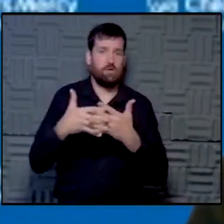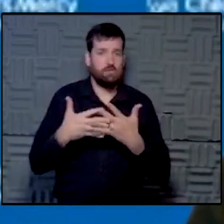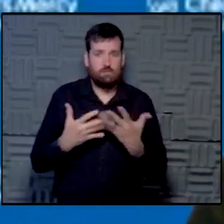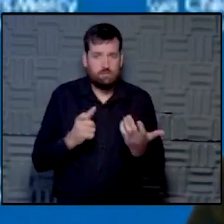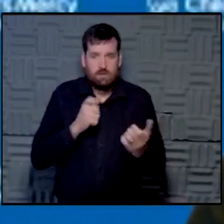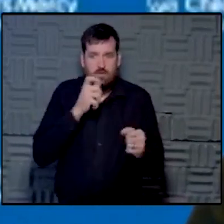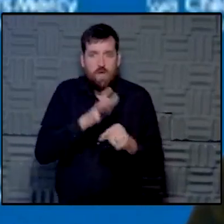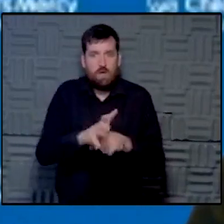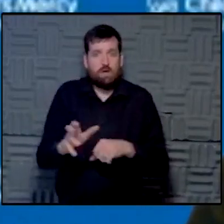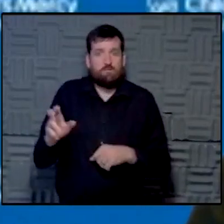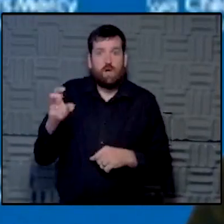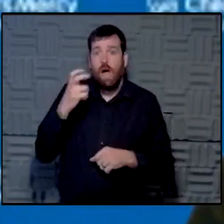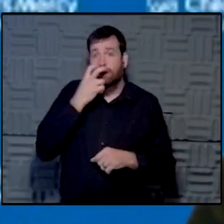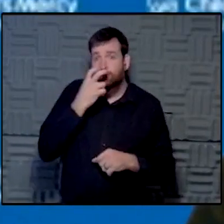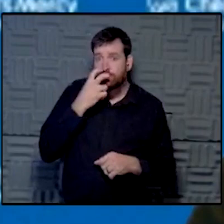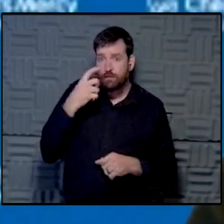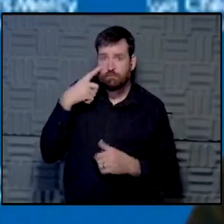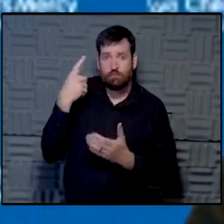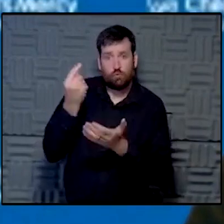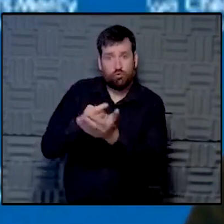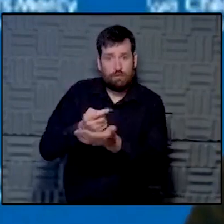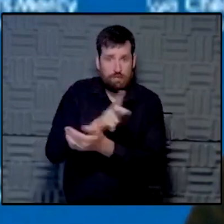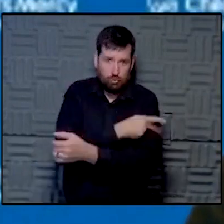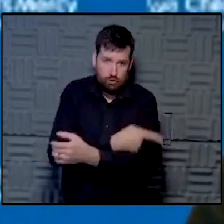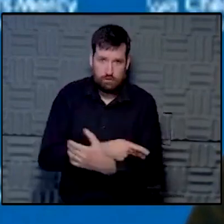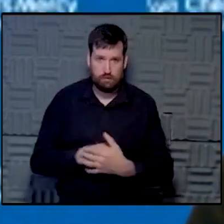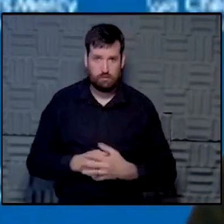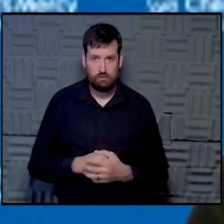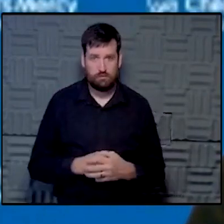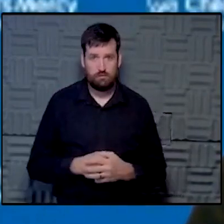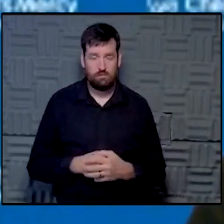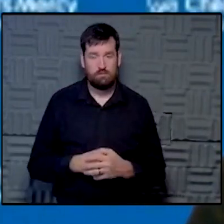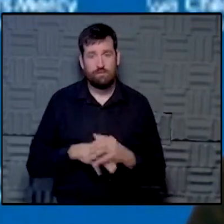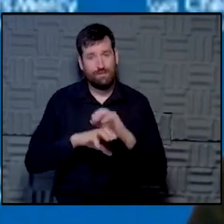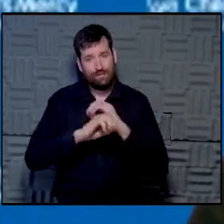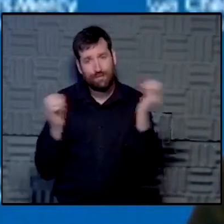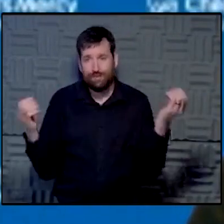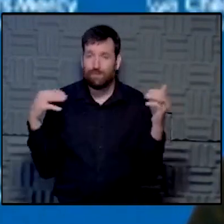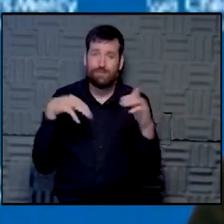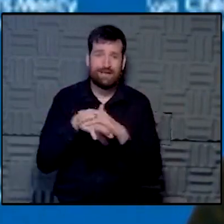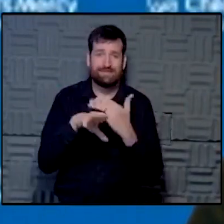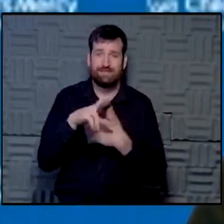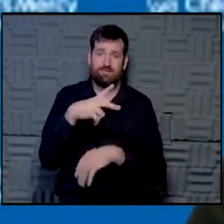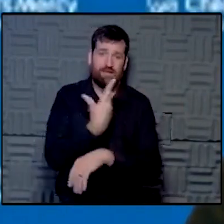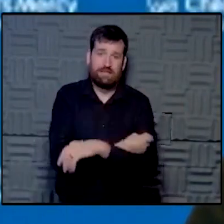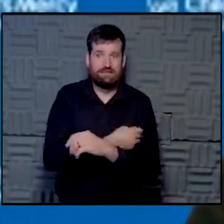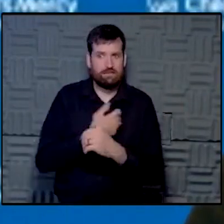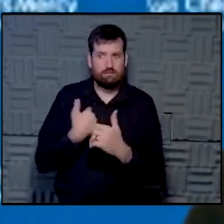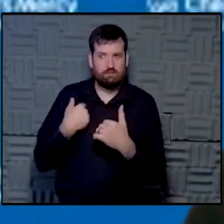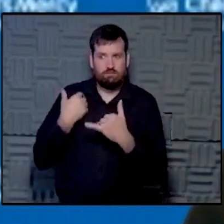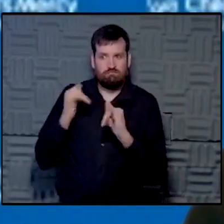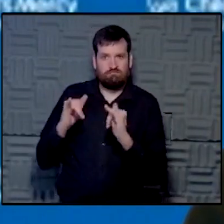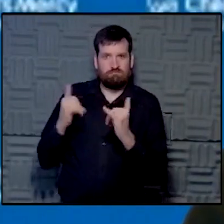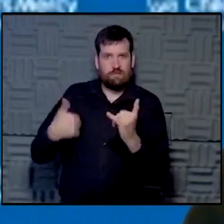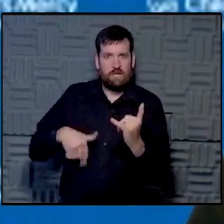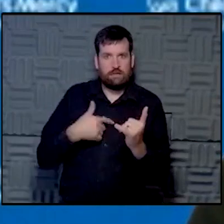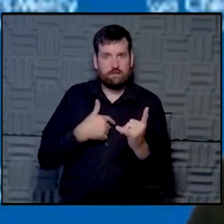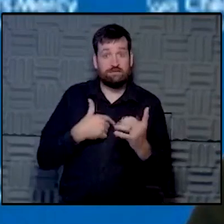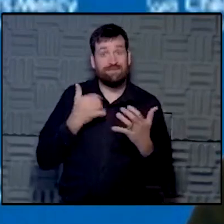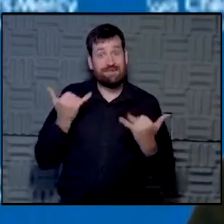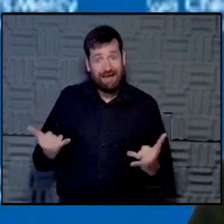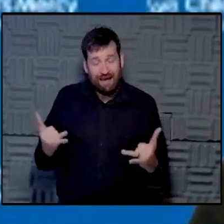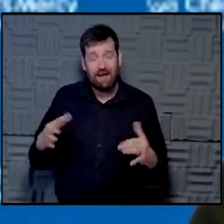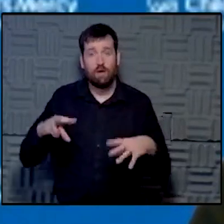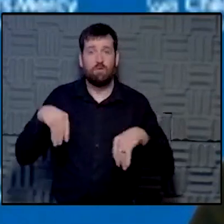enough oxygen to treat patients that have COVID, and they don't have access to the vaccines that we have. And now we even are